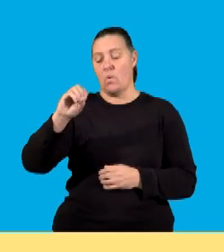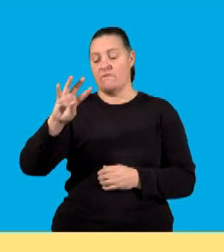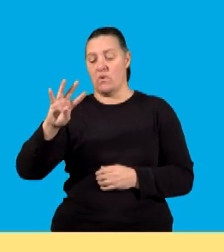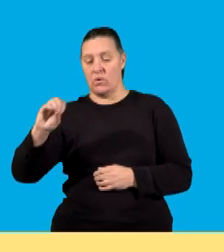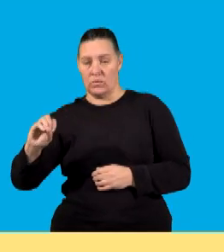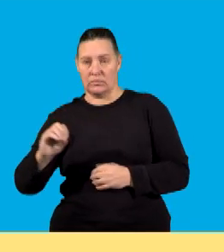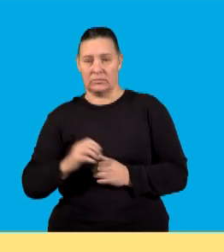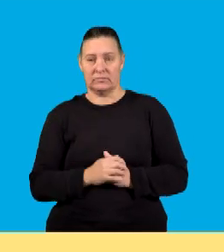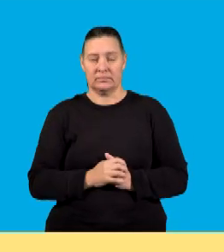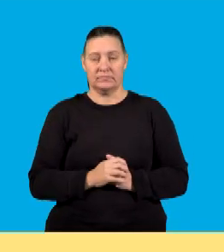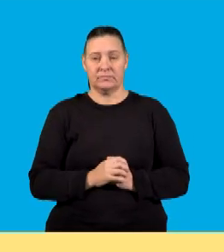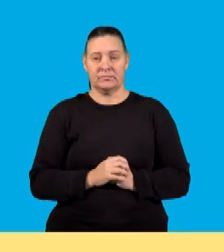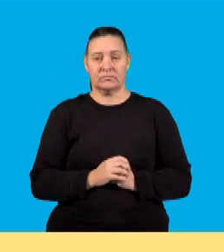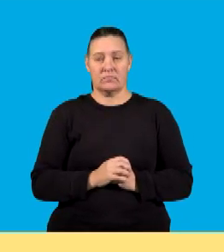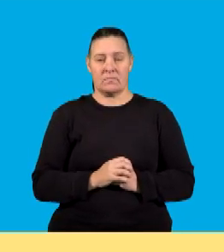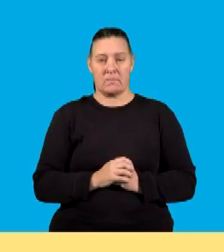So I'll come here,